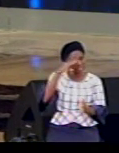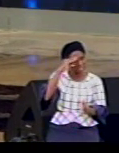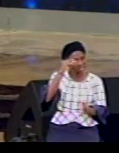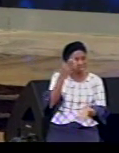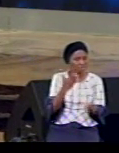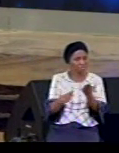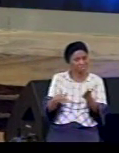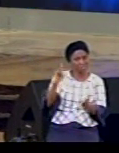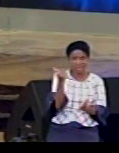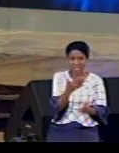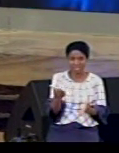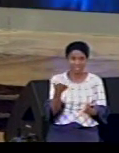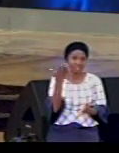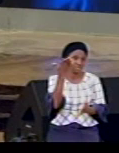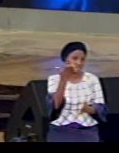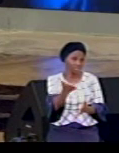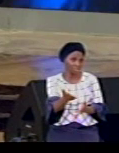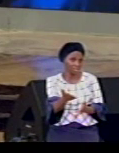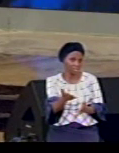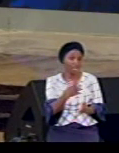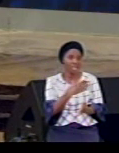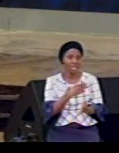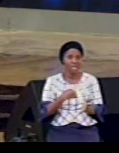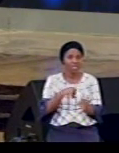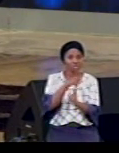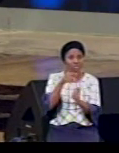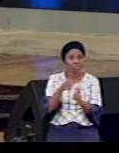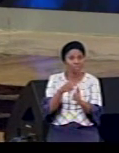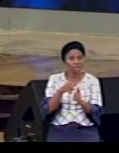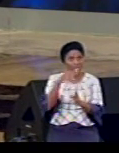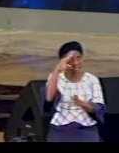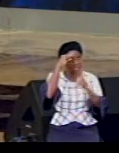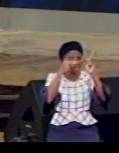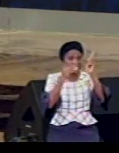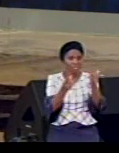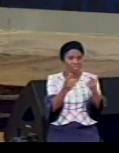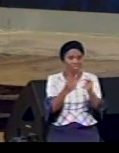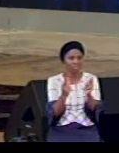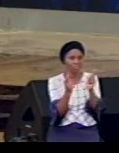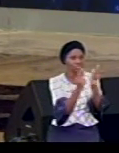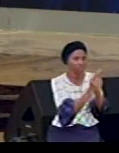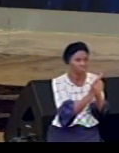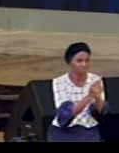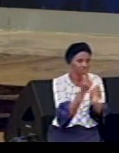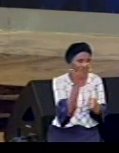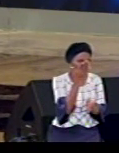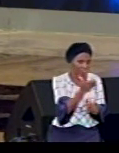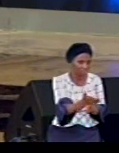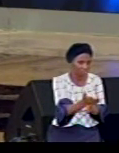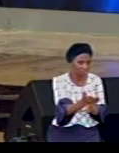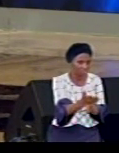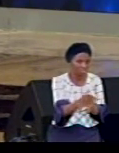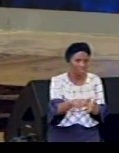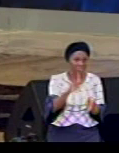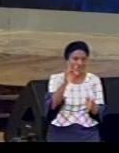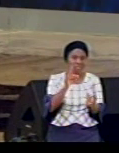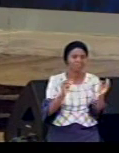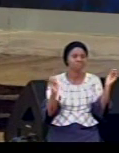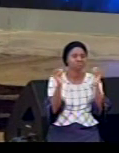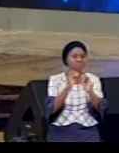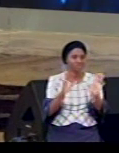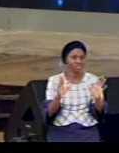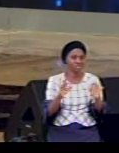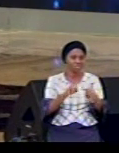anything thereon. And when he came to it, he found nothing